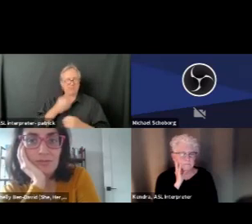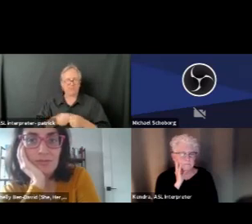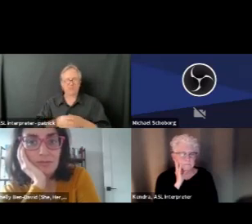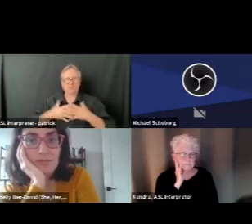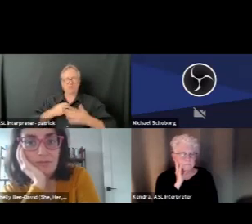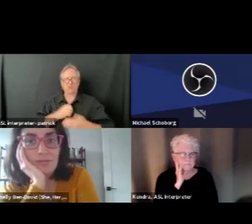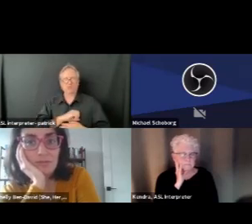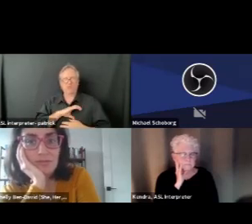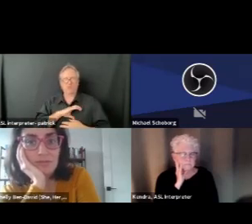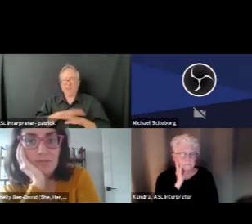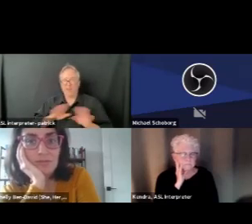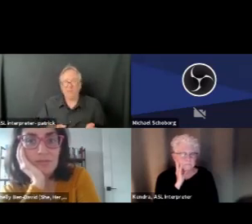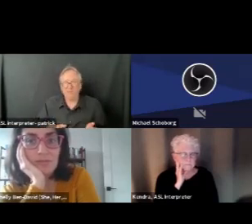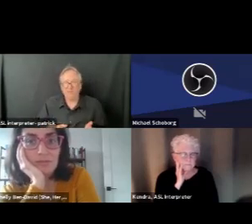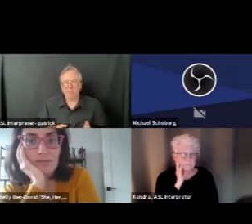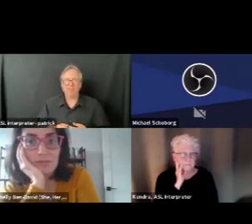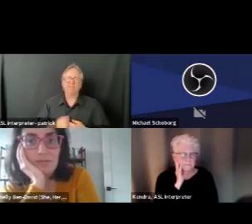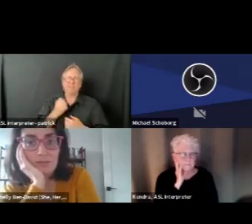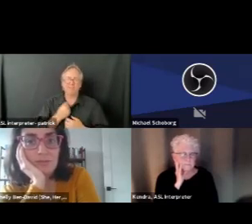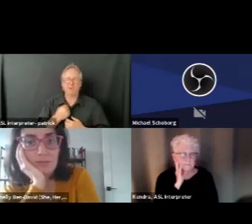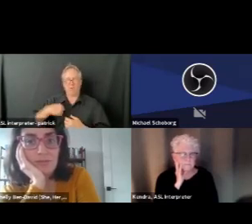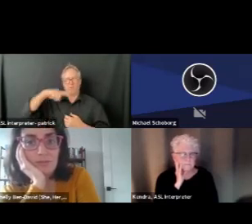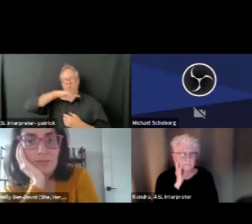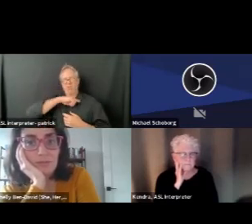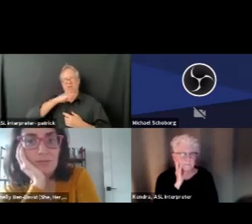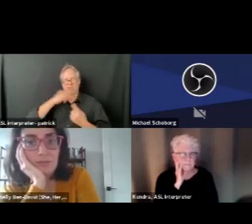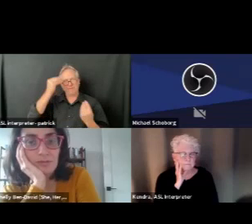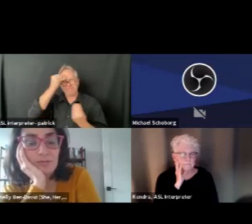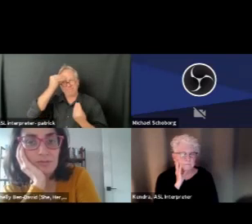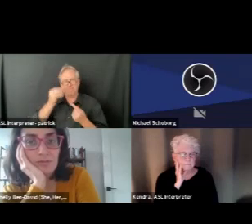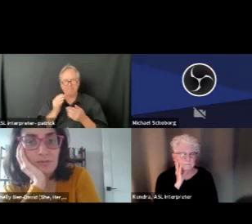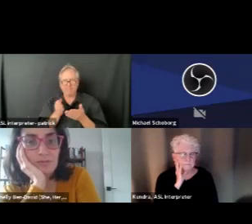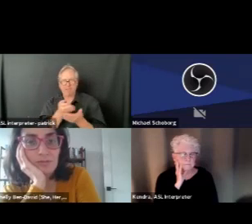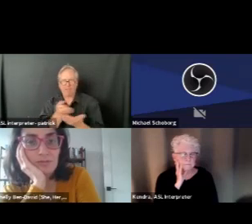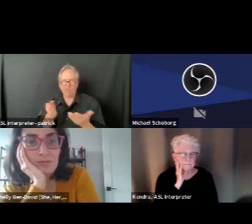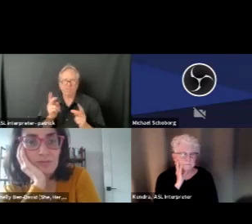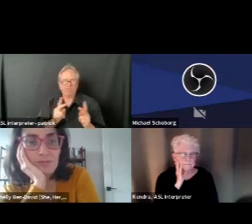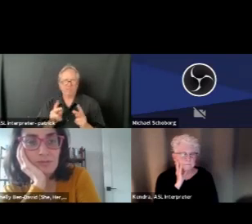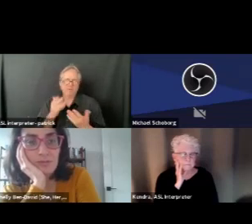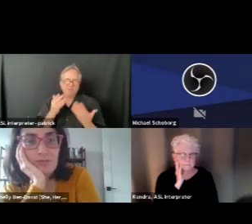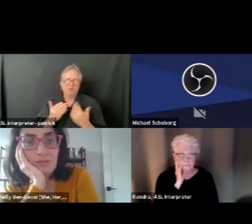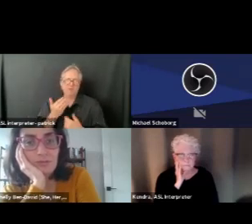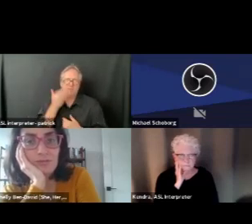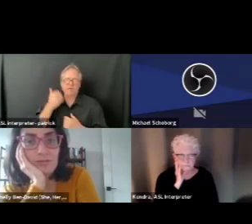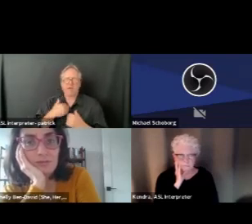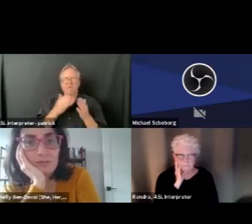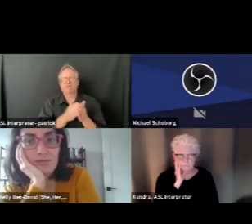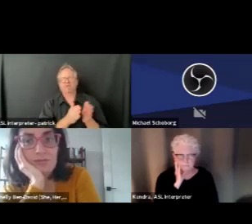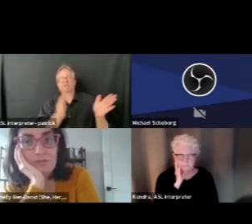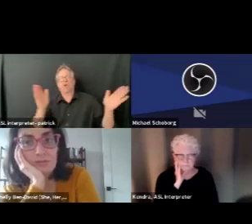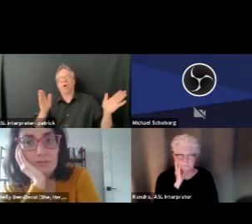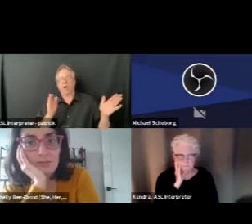to any extent, and we have to be mindful of that, and so it might be better to have like a broad theory like recovery